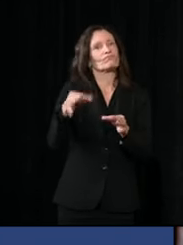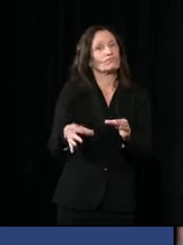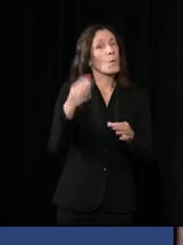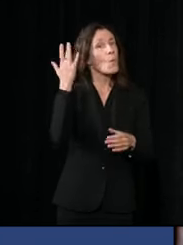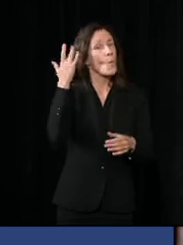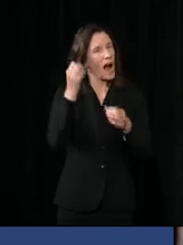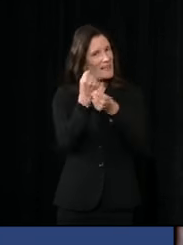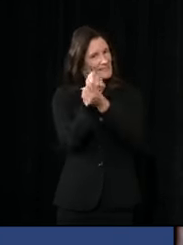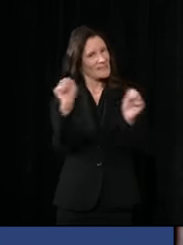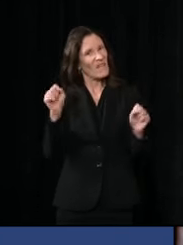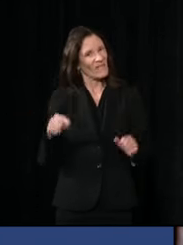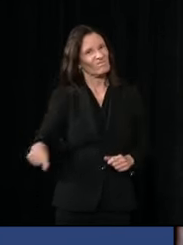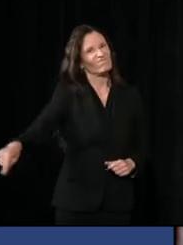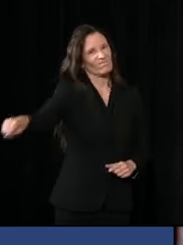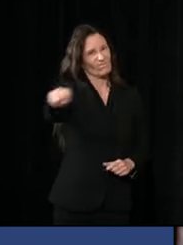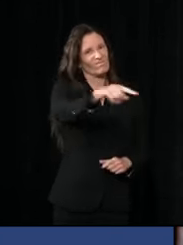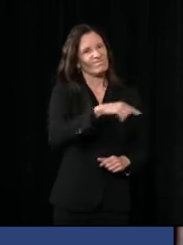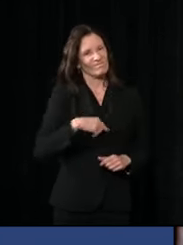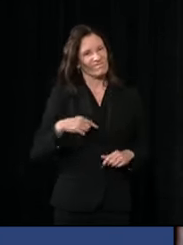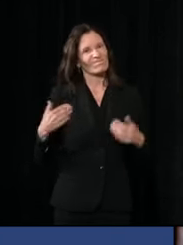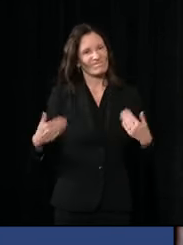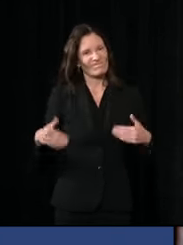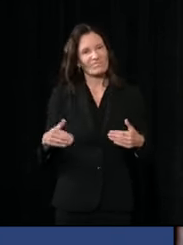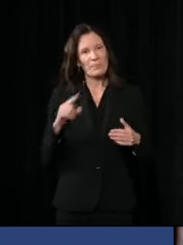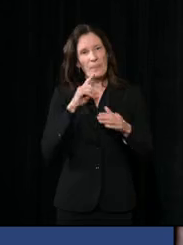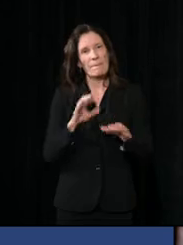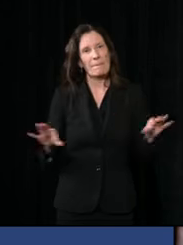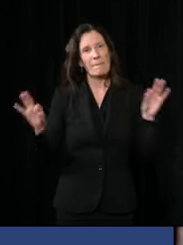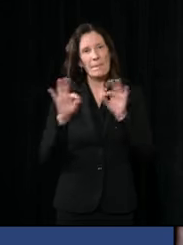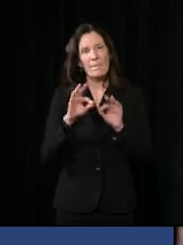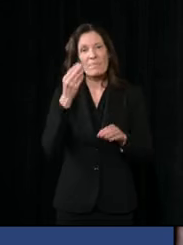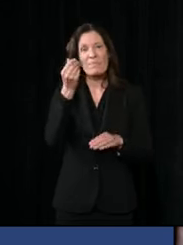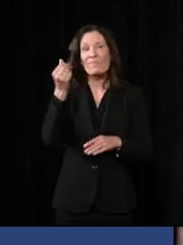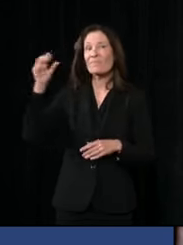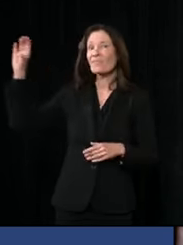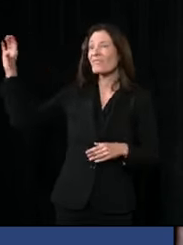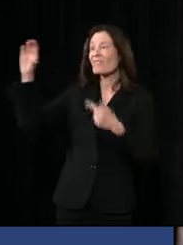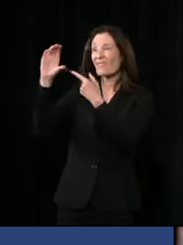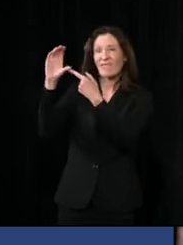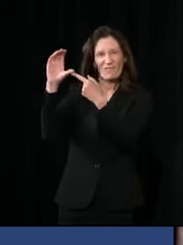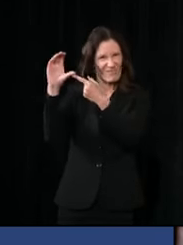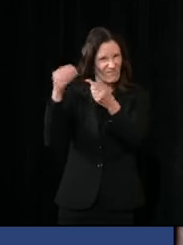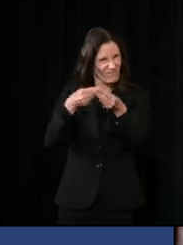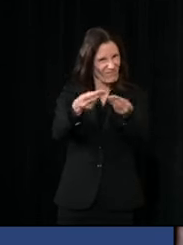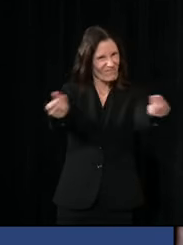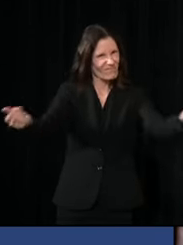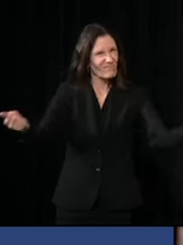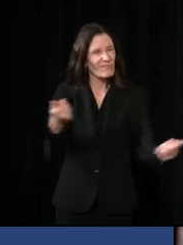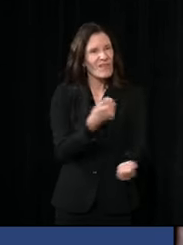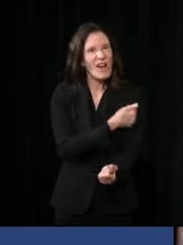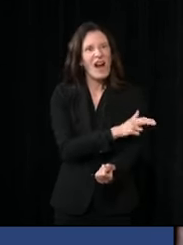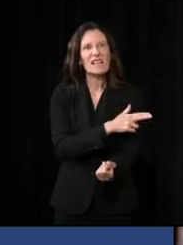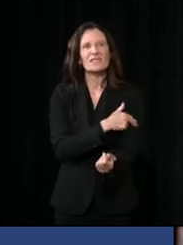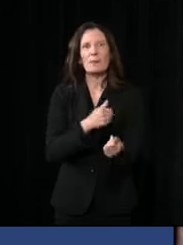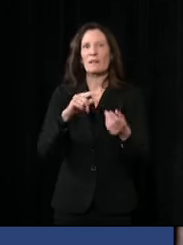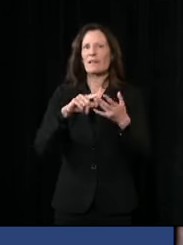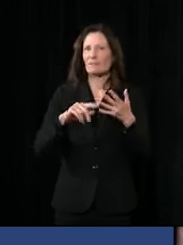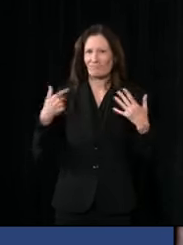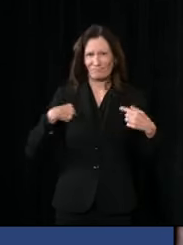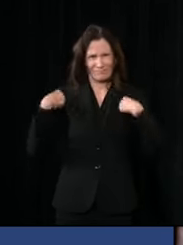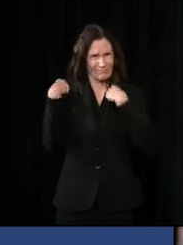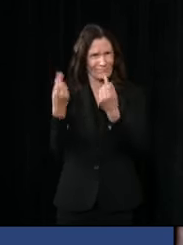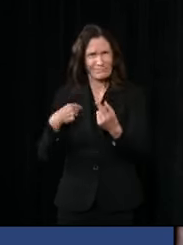surge. So I'm asking the legislature to work with me to build on this success, because right now, I need your